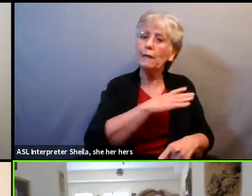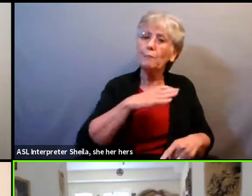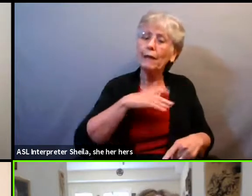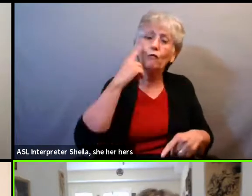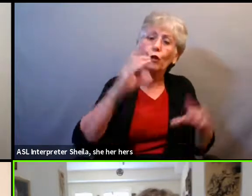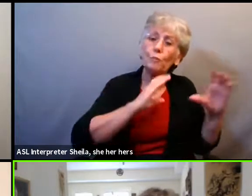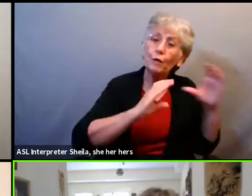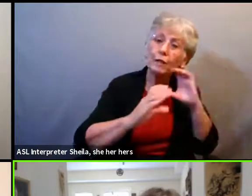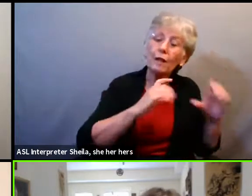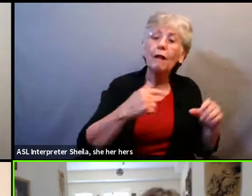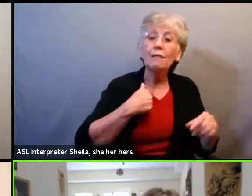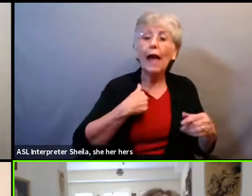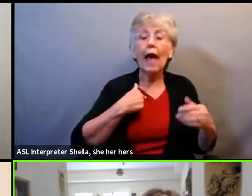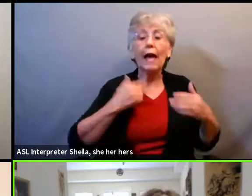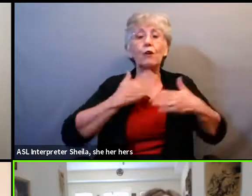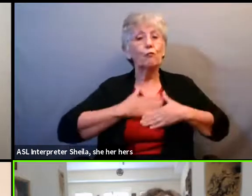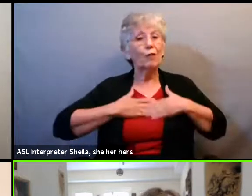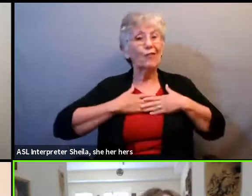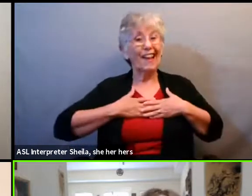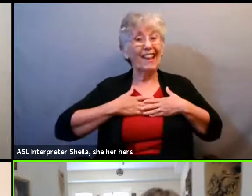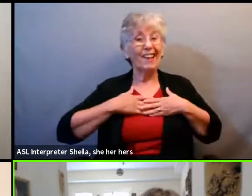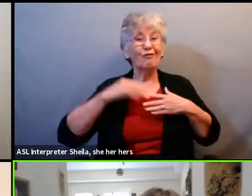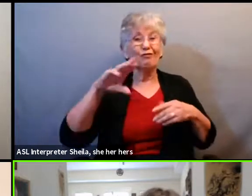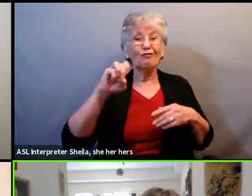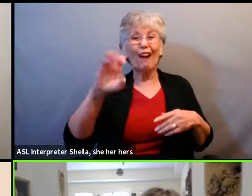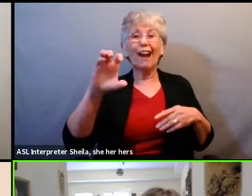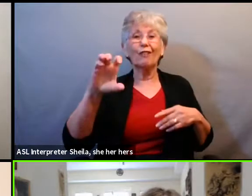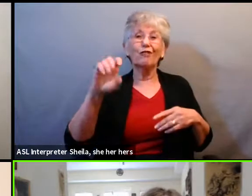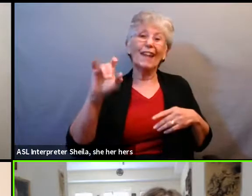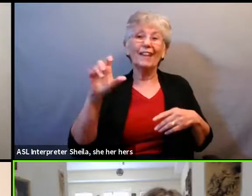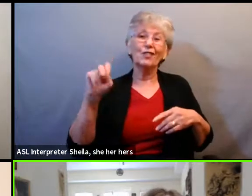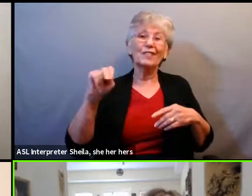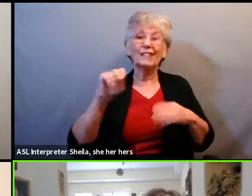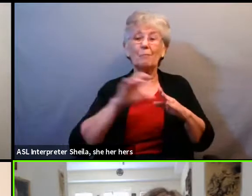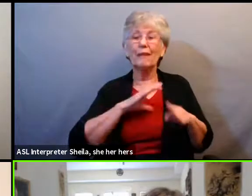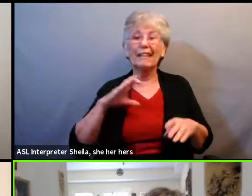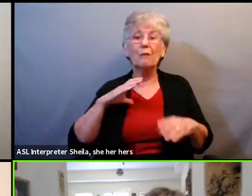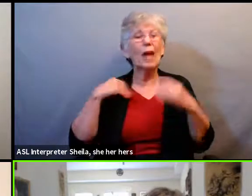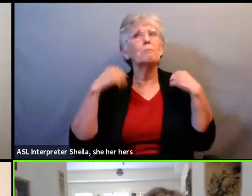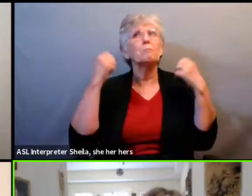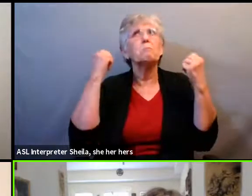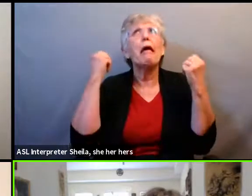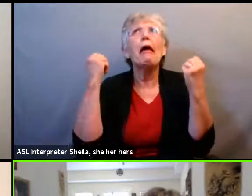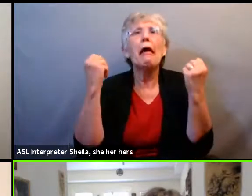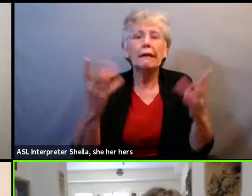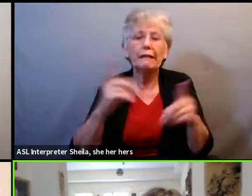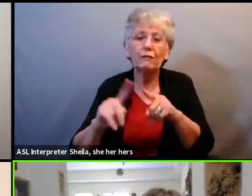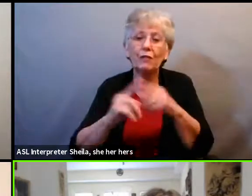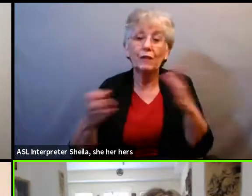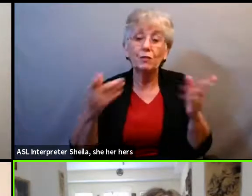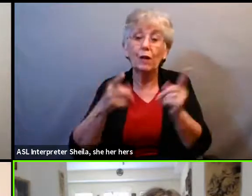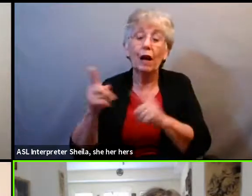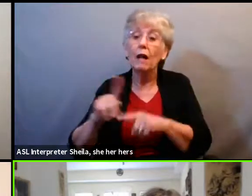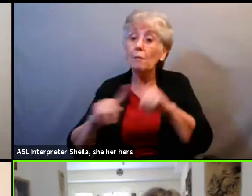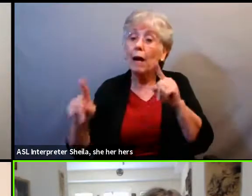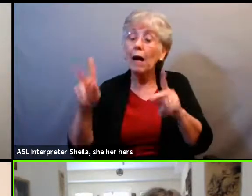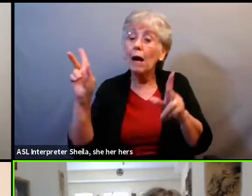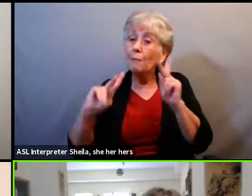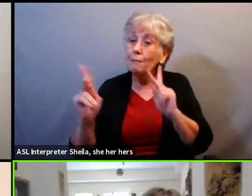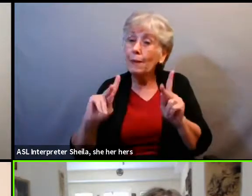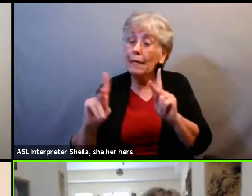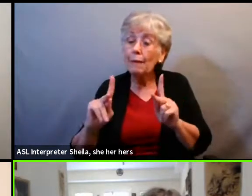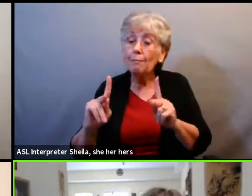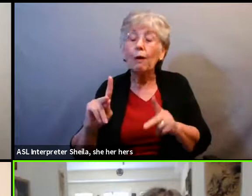a recreations committee. All types of things were happening, but keeping people informed, having